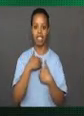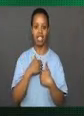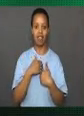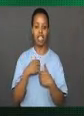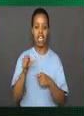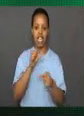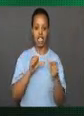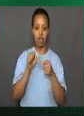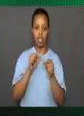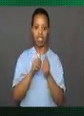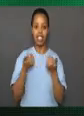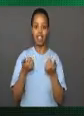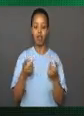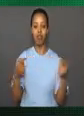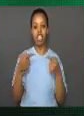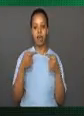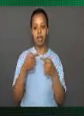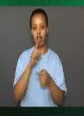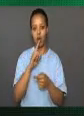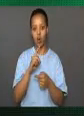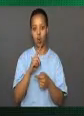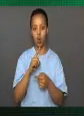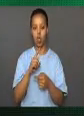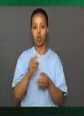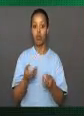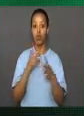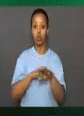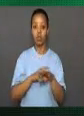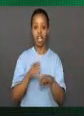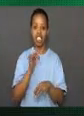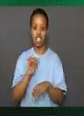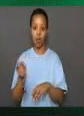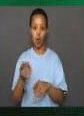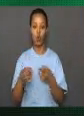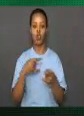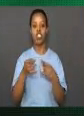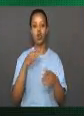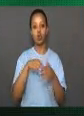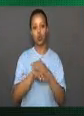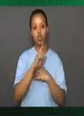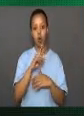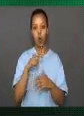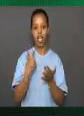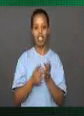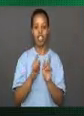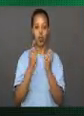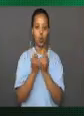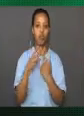within the same species, that are usually beneficial to the group.